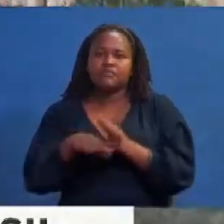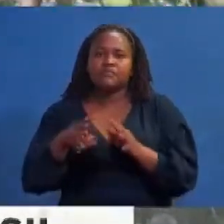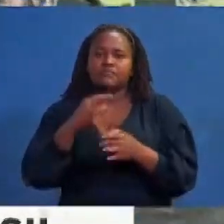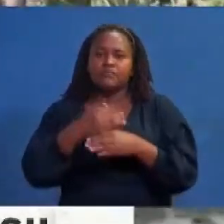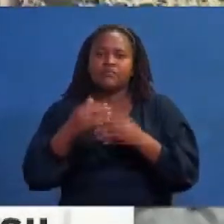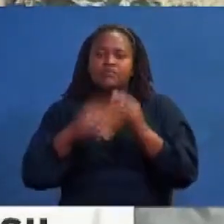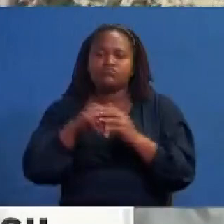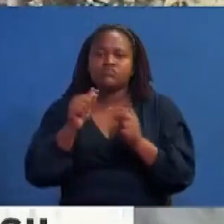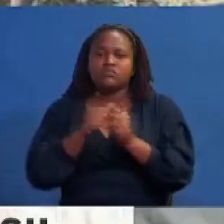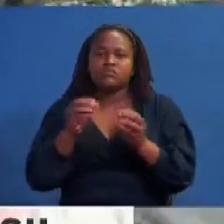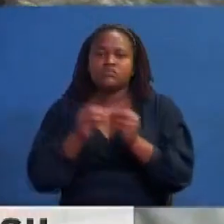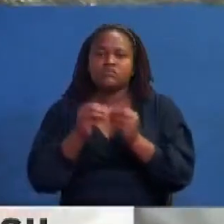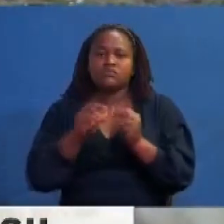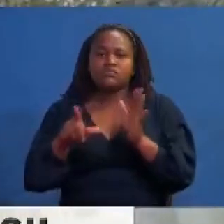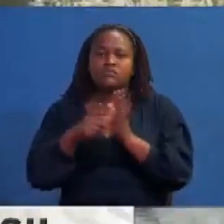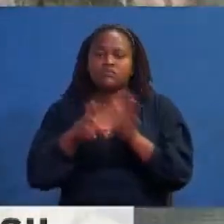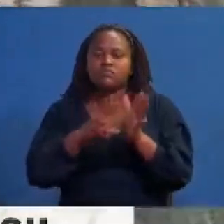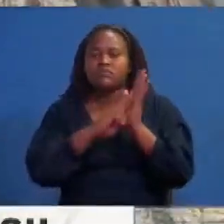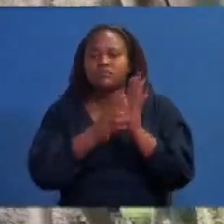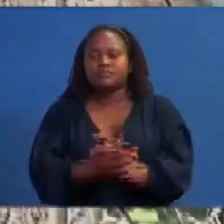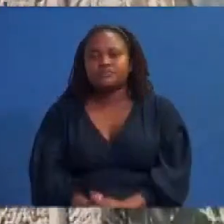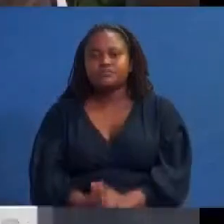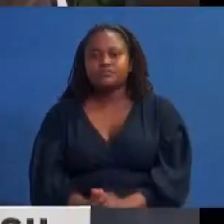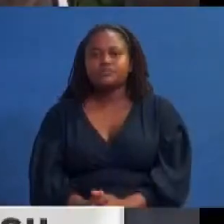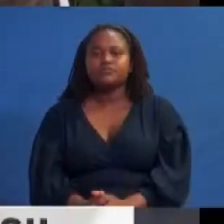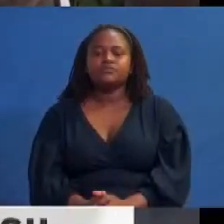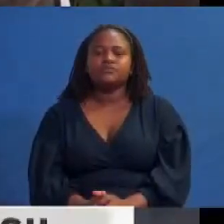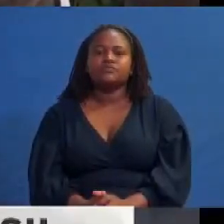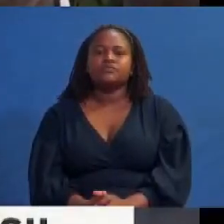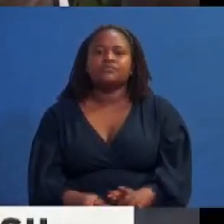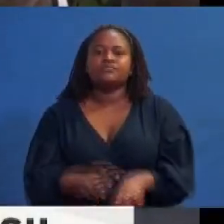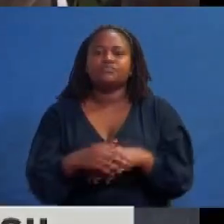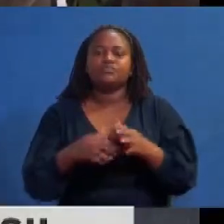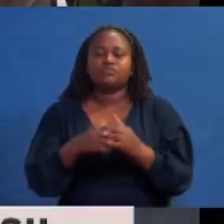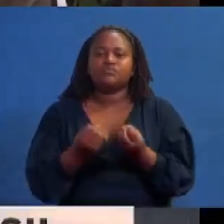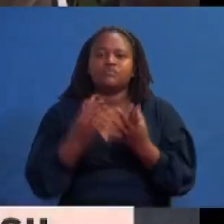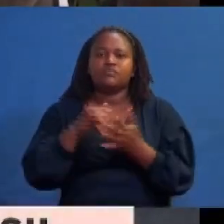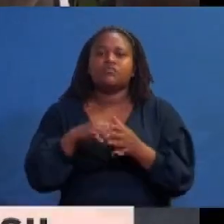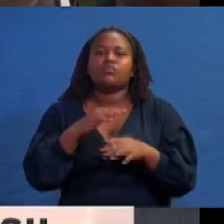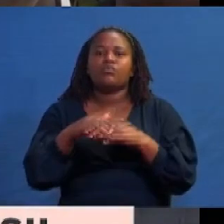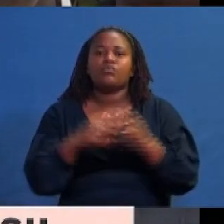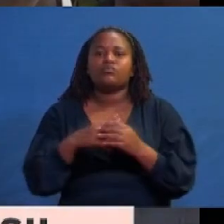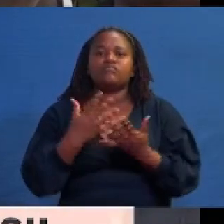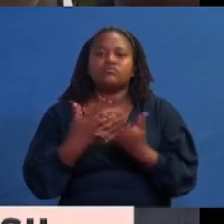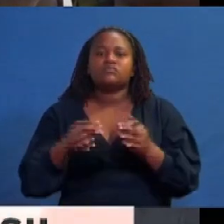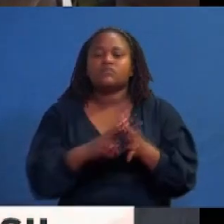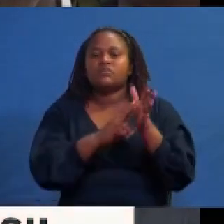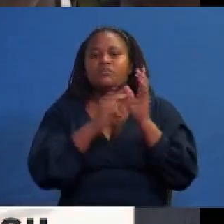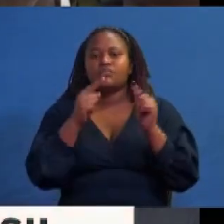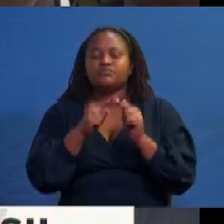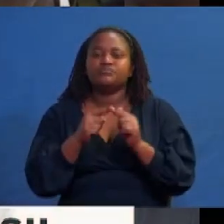built without meeting legal requirements. As you know, all facilities are required